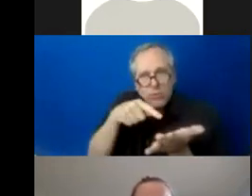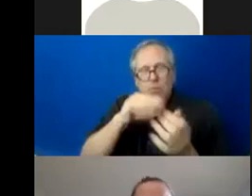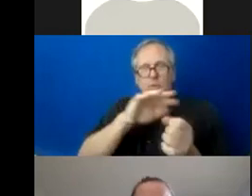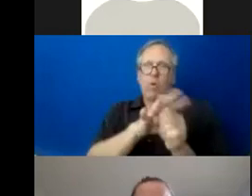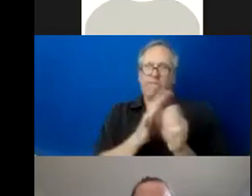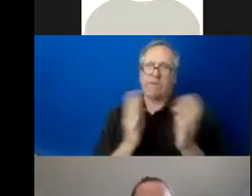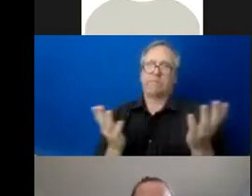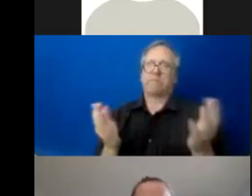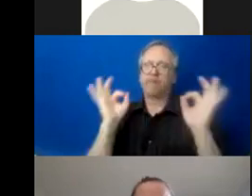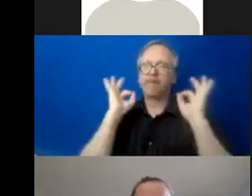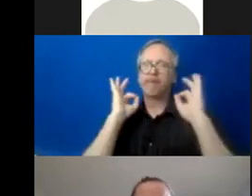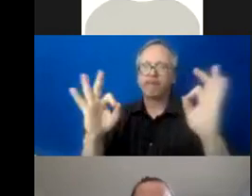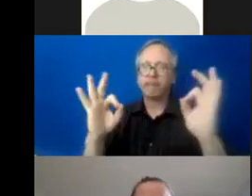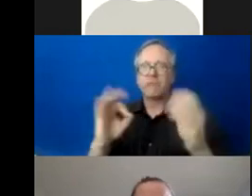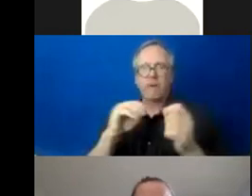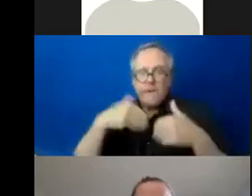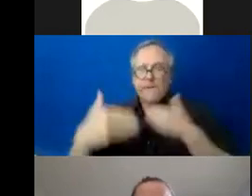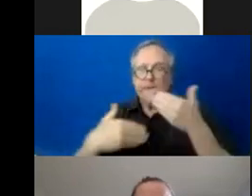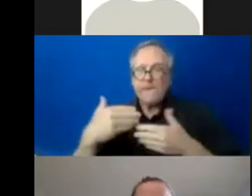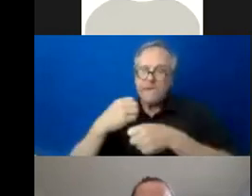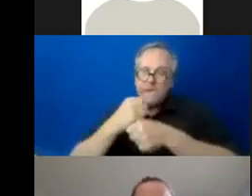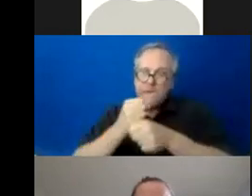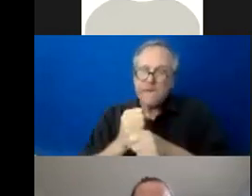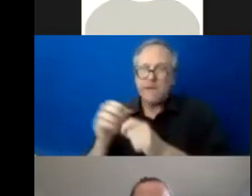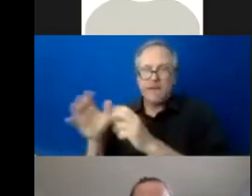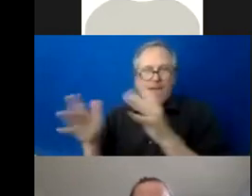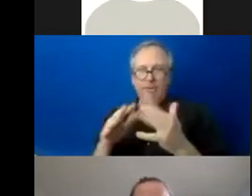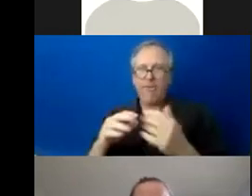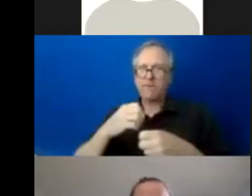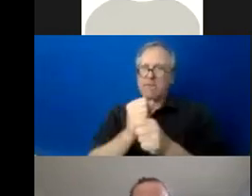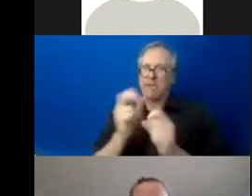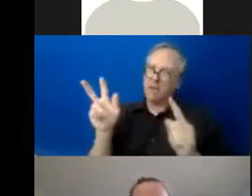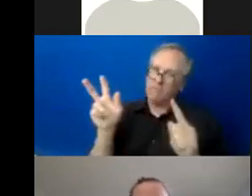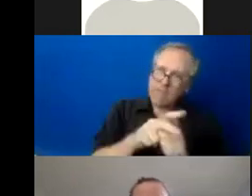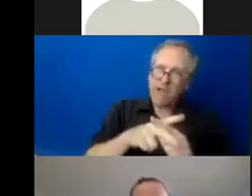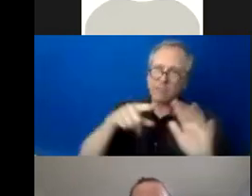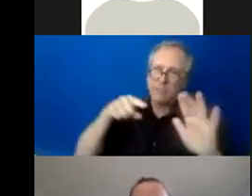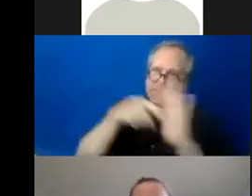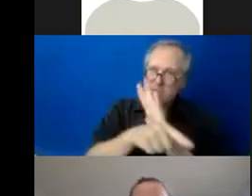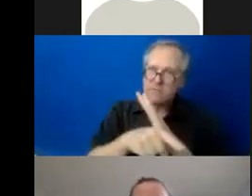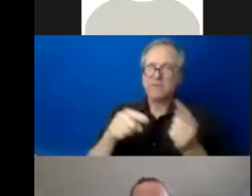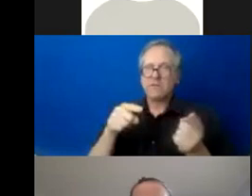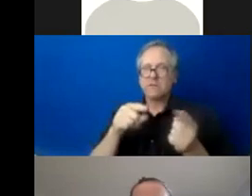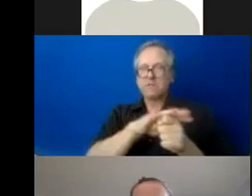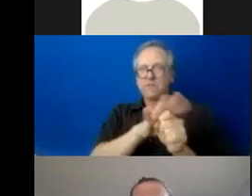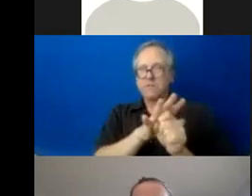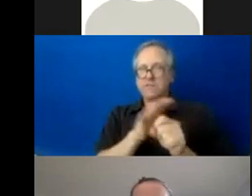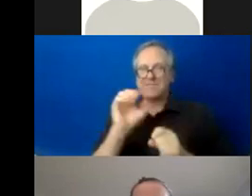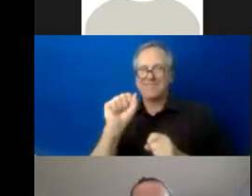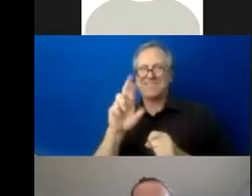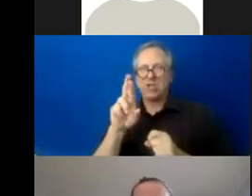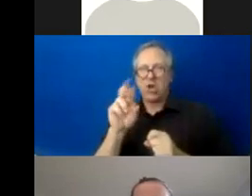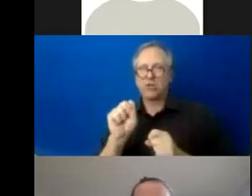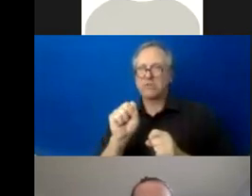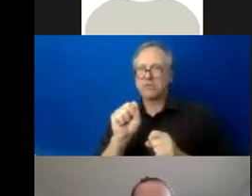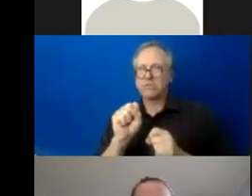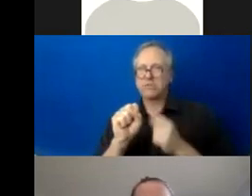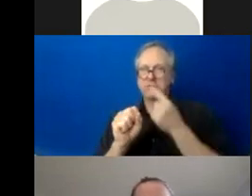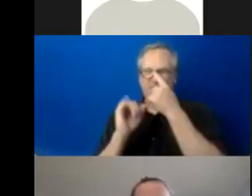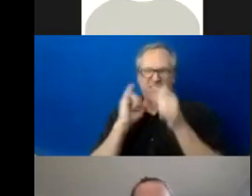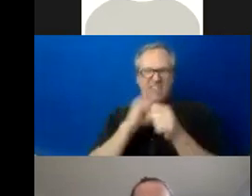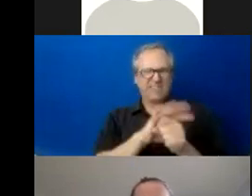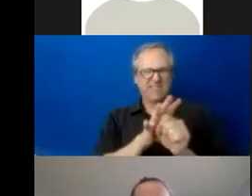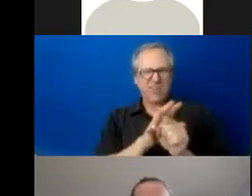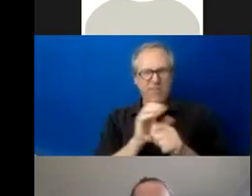it applicable to the SARS-CoV-2 virus. And because there was so